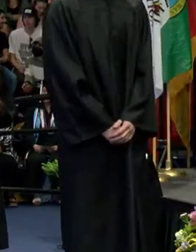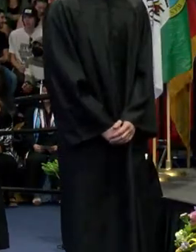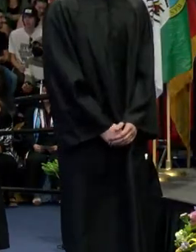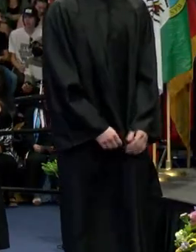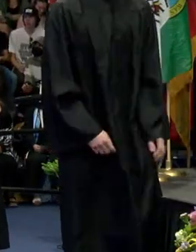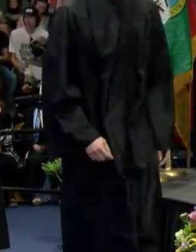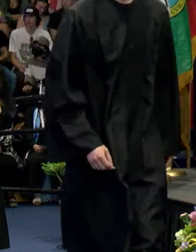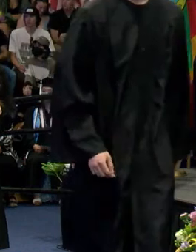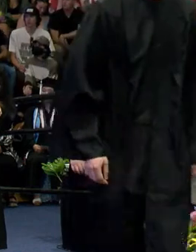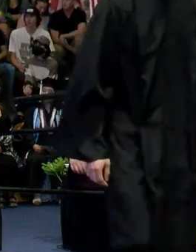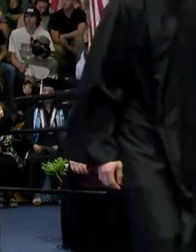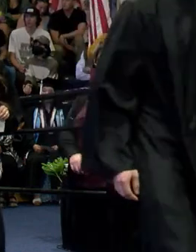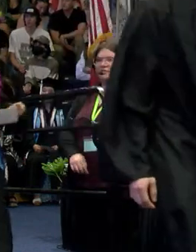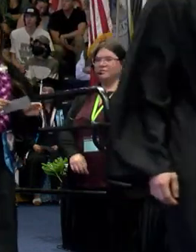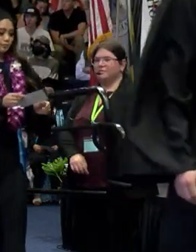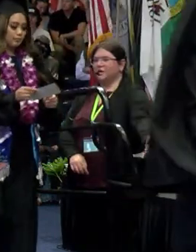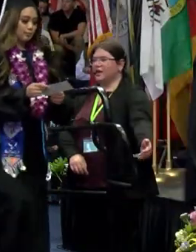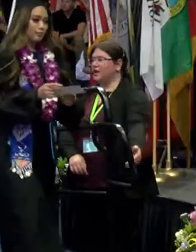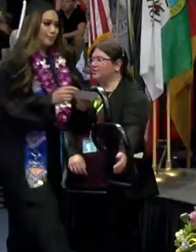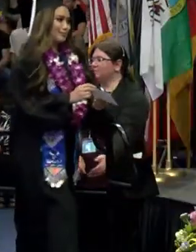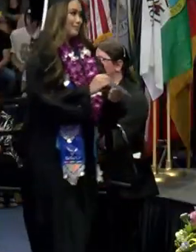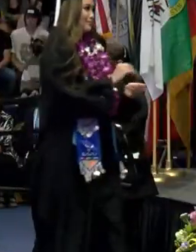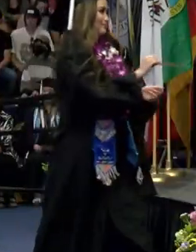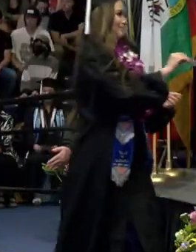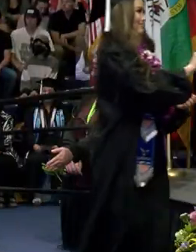Joshua Goodwin.